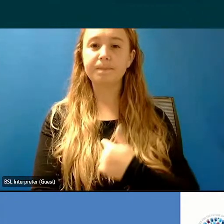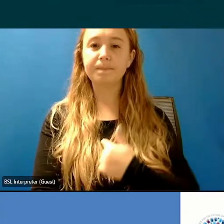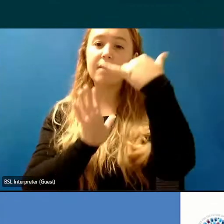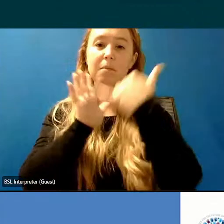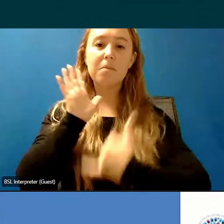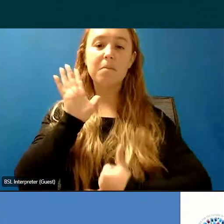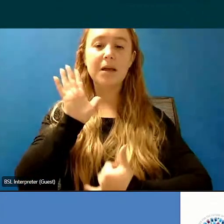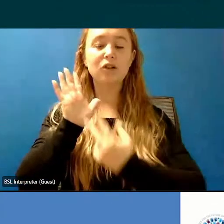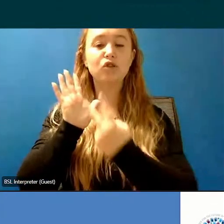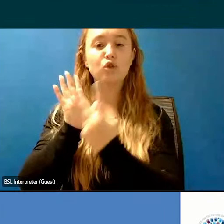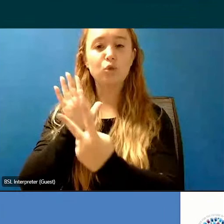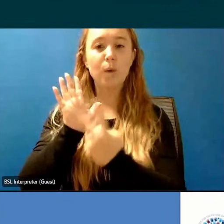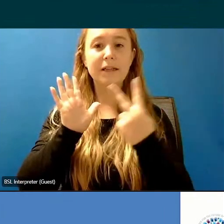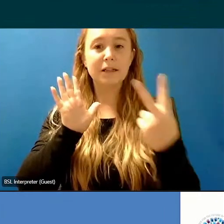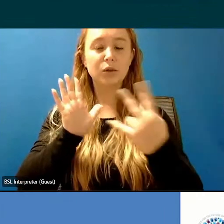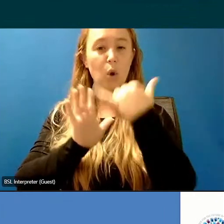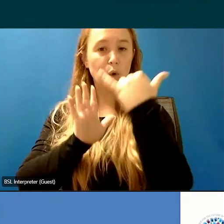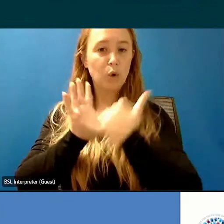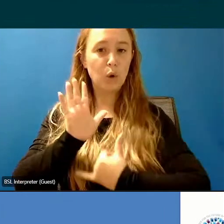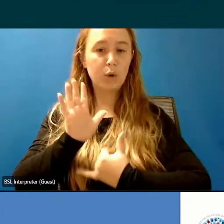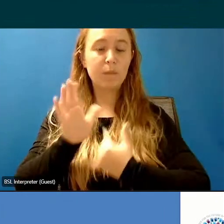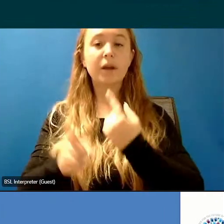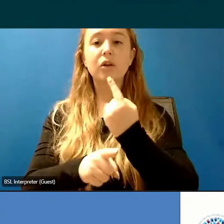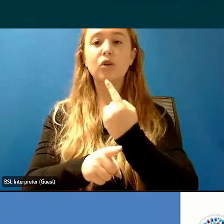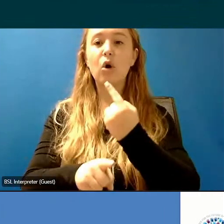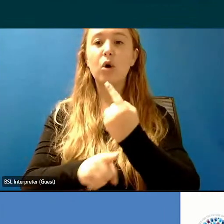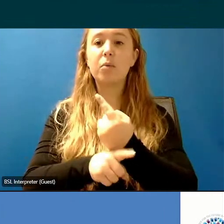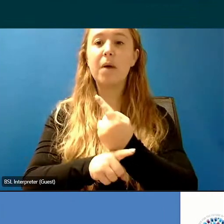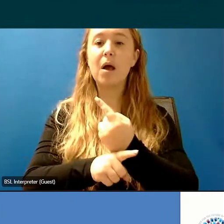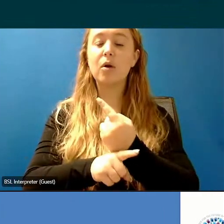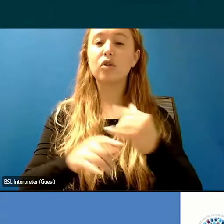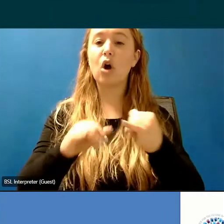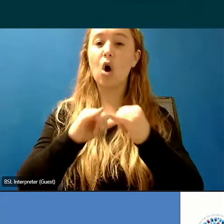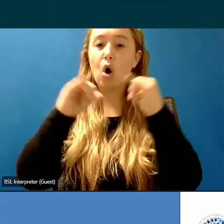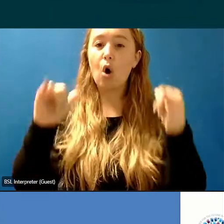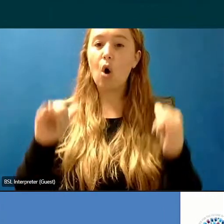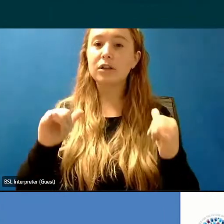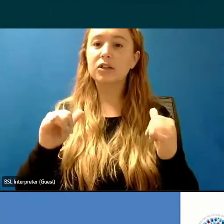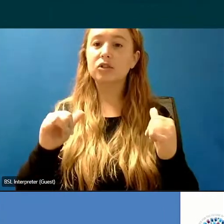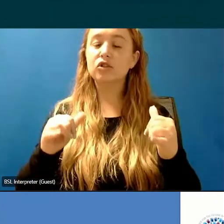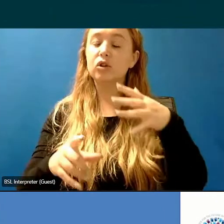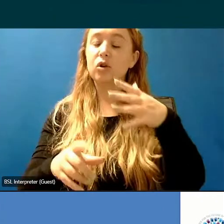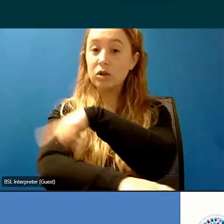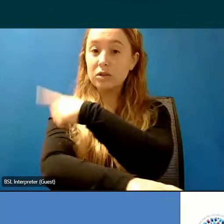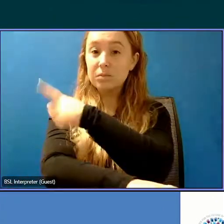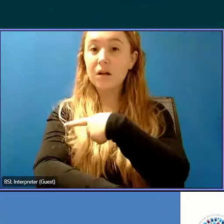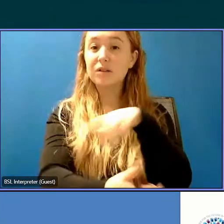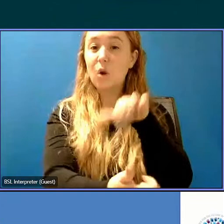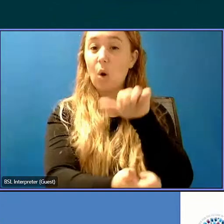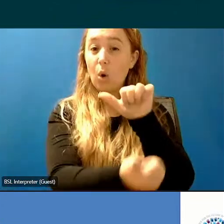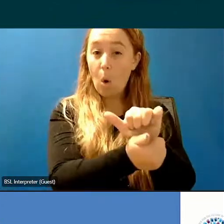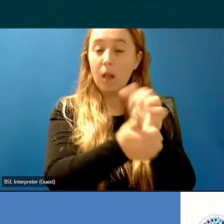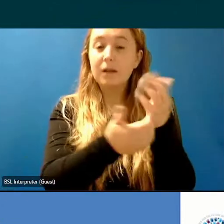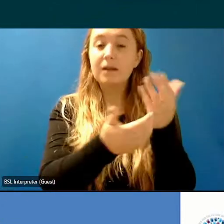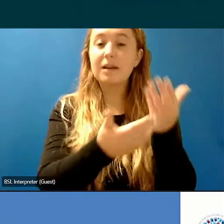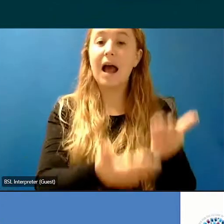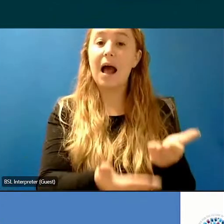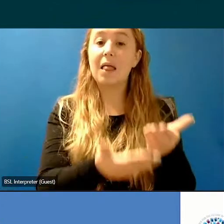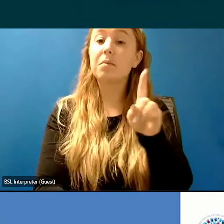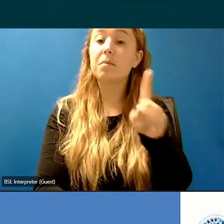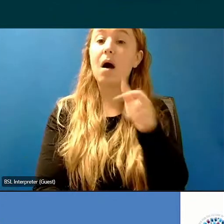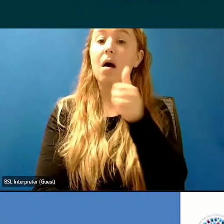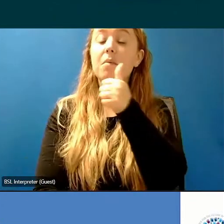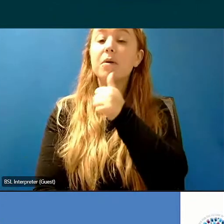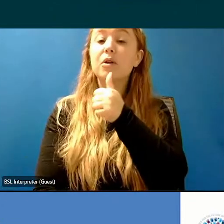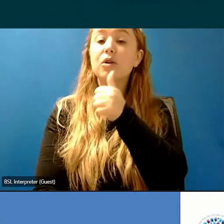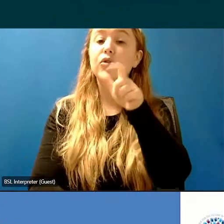22 on our document where you're talking about 4 cottage hospitals have remained suspended, but have been used to provide a range of